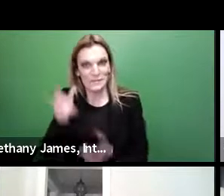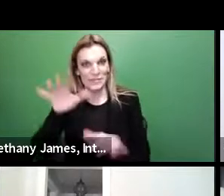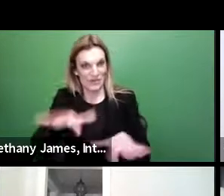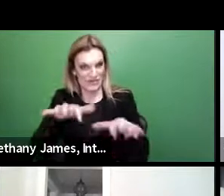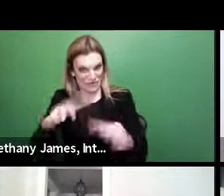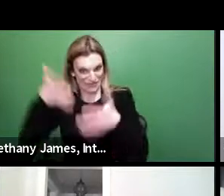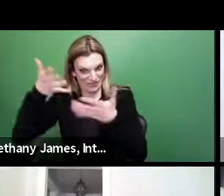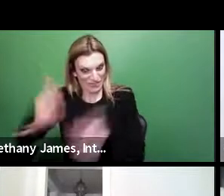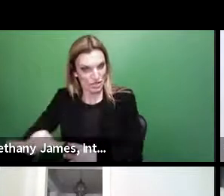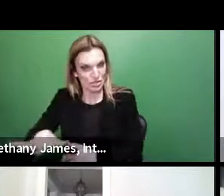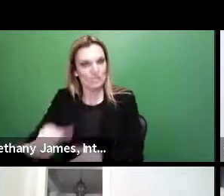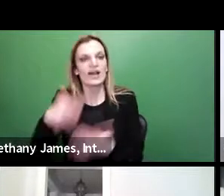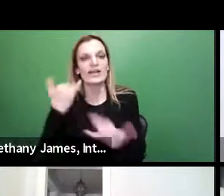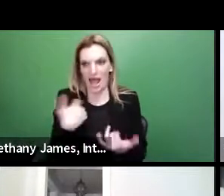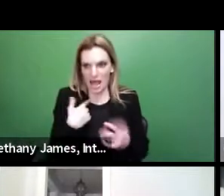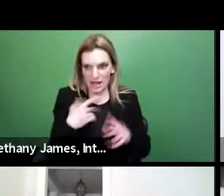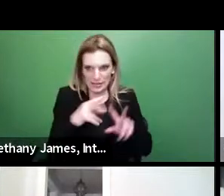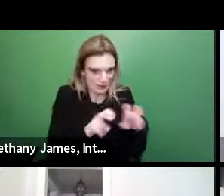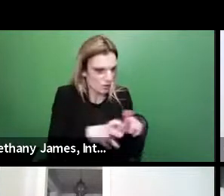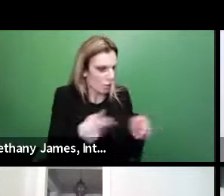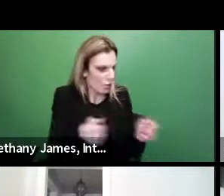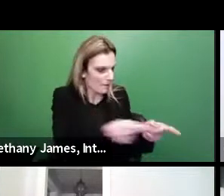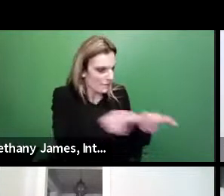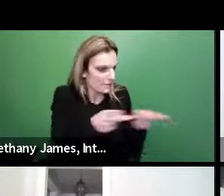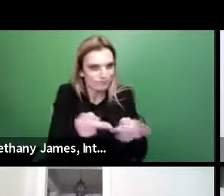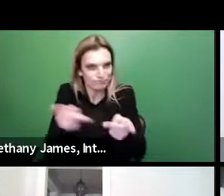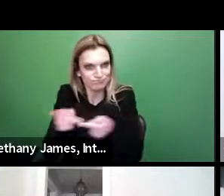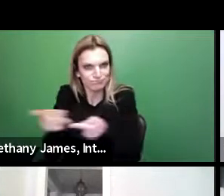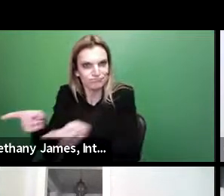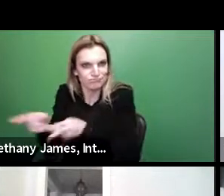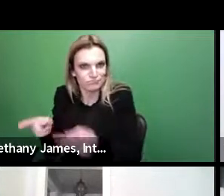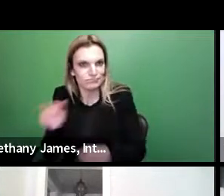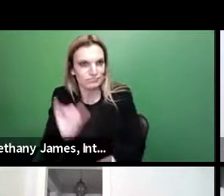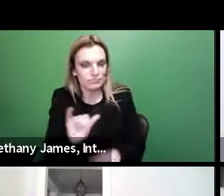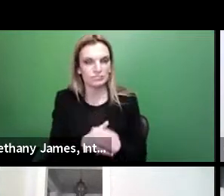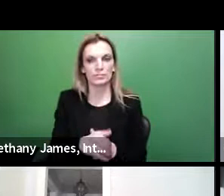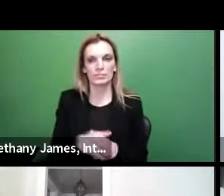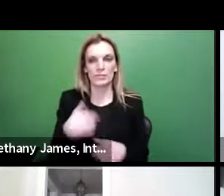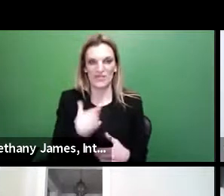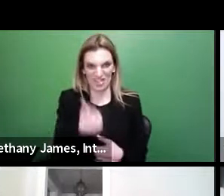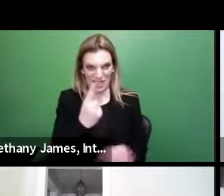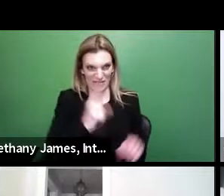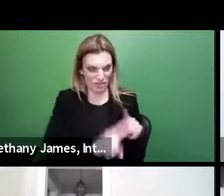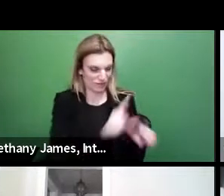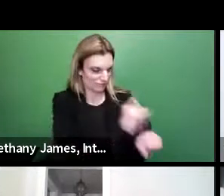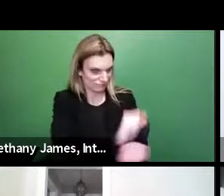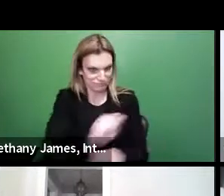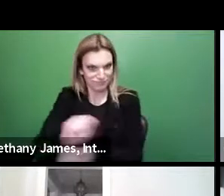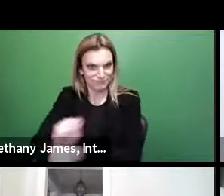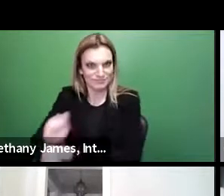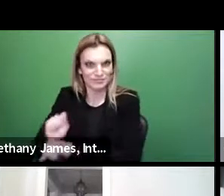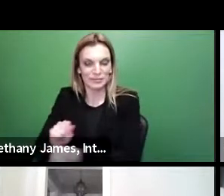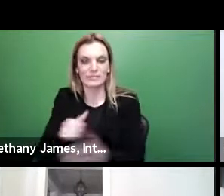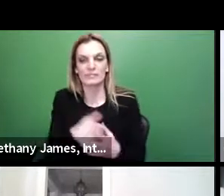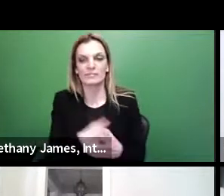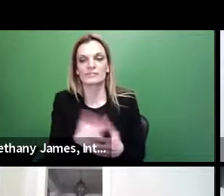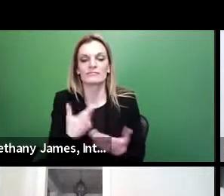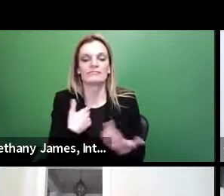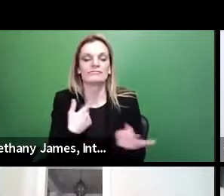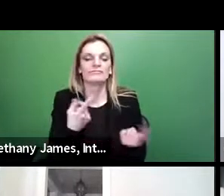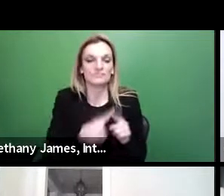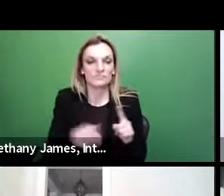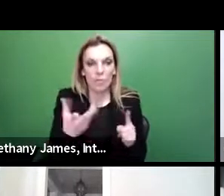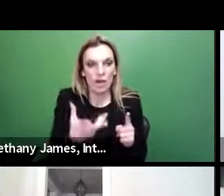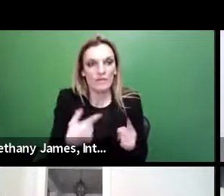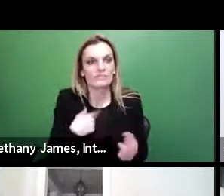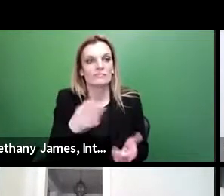been evaluating all of our open positions, and we are now currently in the process of filling 11 open positions in the areas of enforcement, law